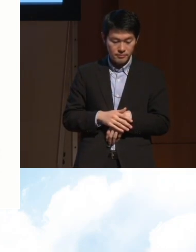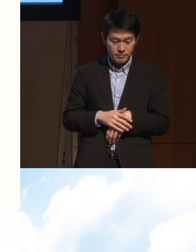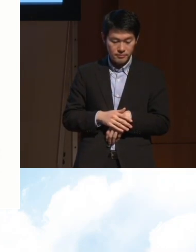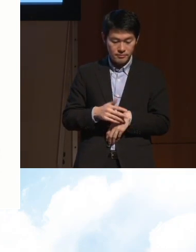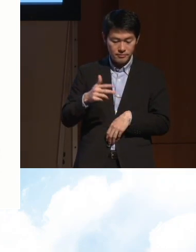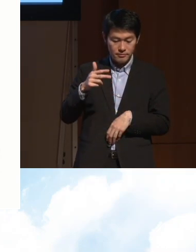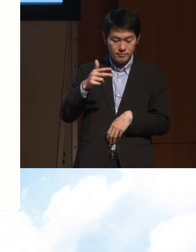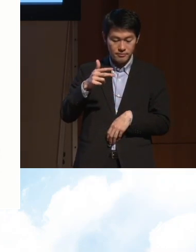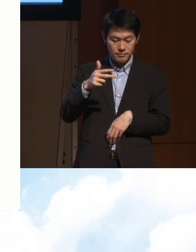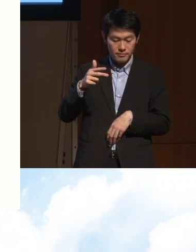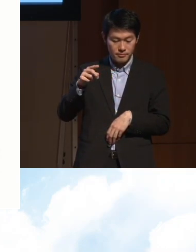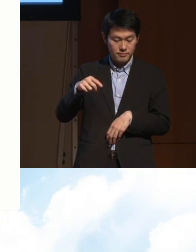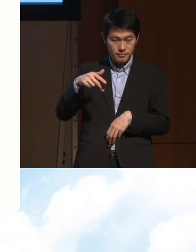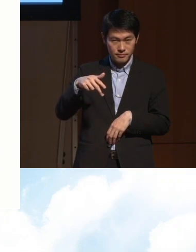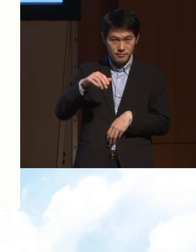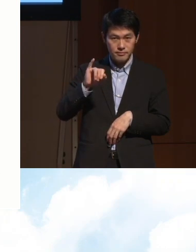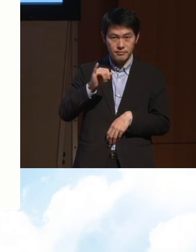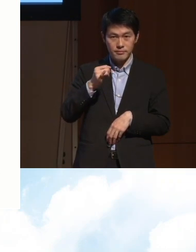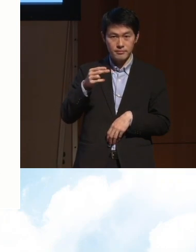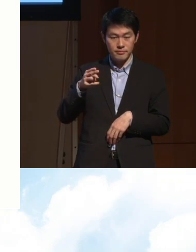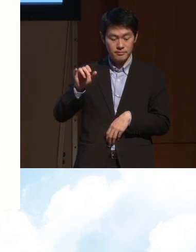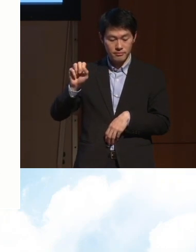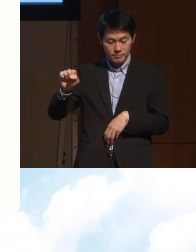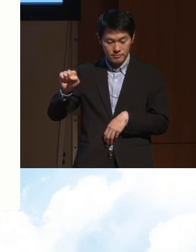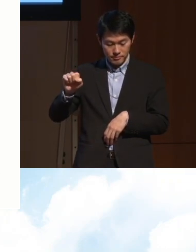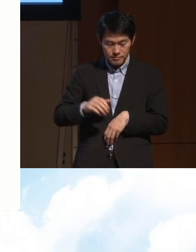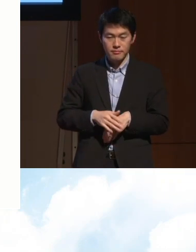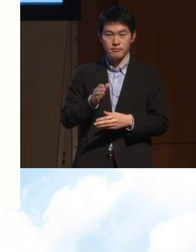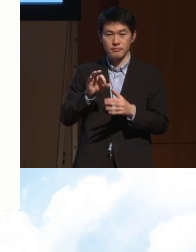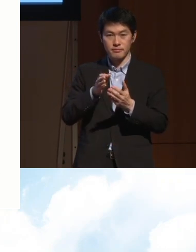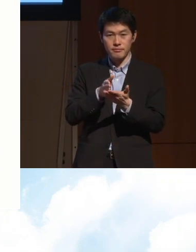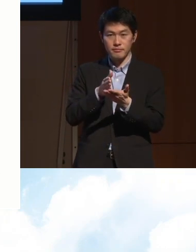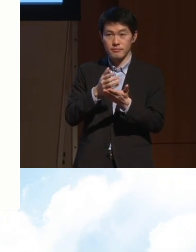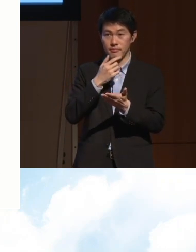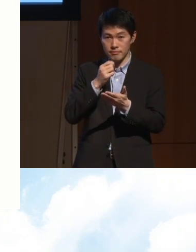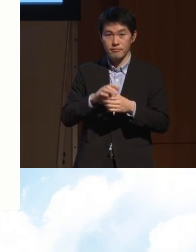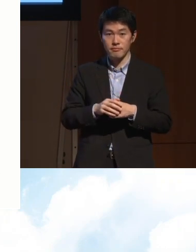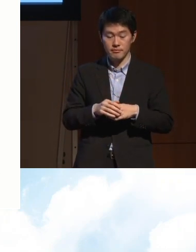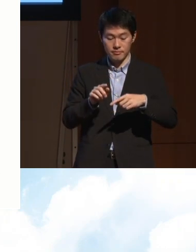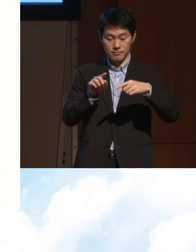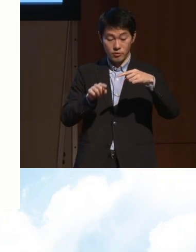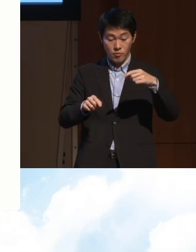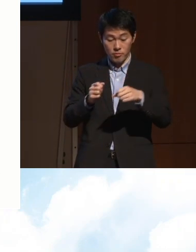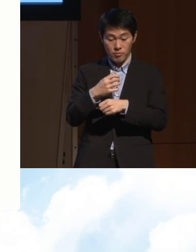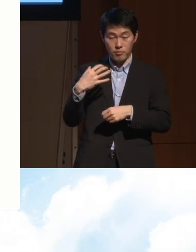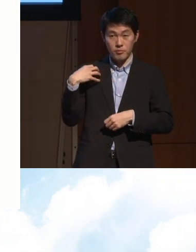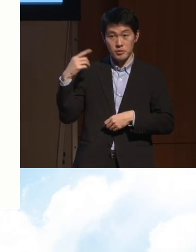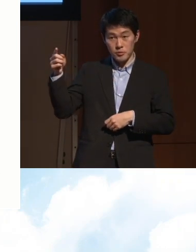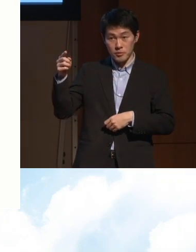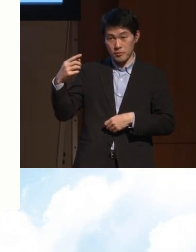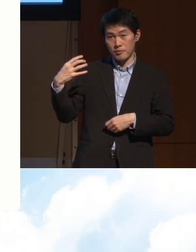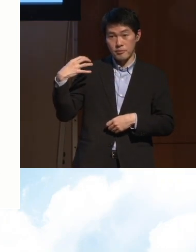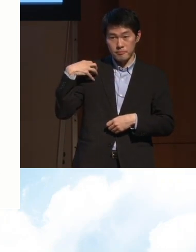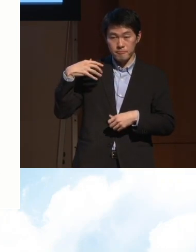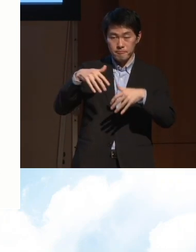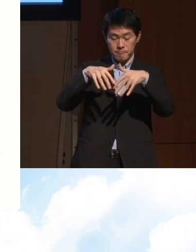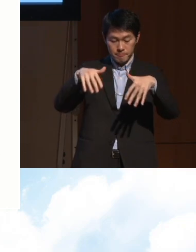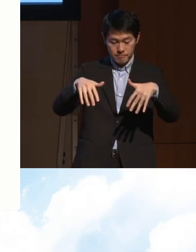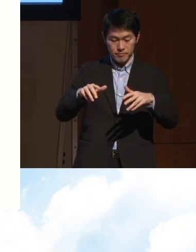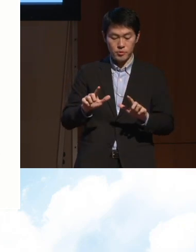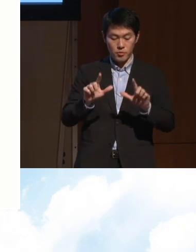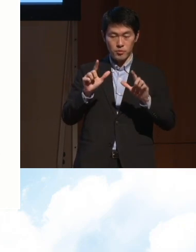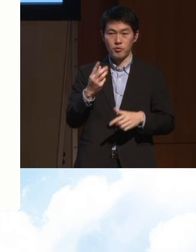to Ministry of Health and Labor and Welfare and has 3 campuses in Tokyo, including